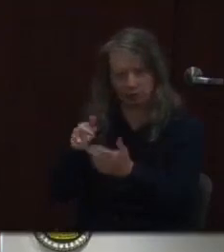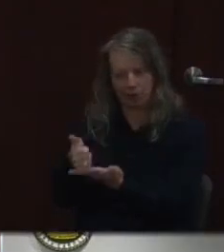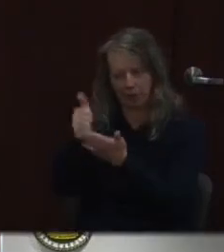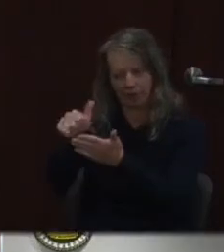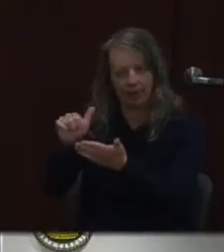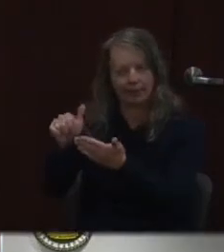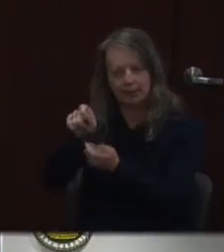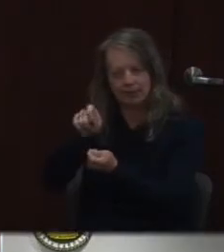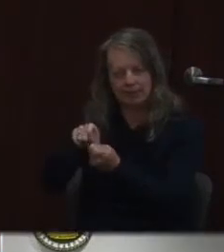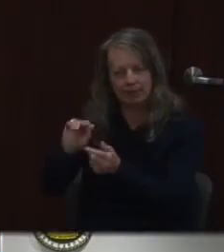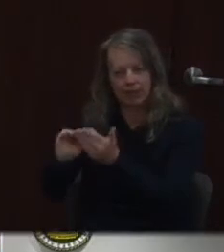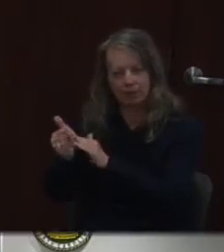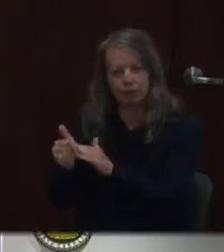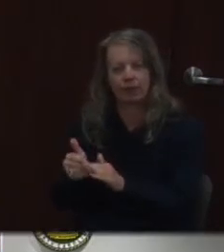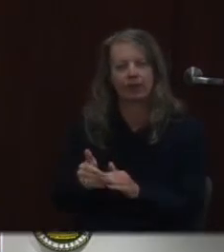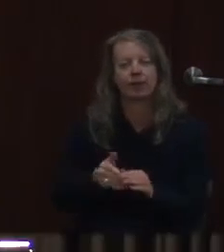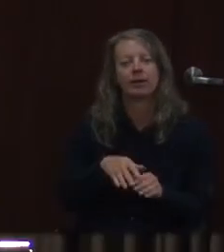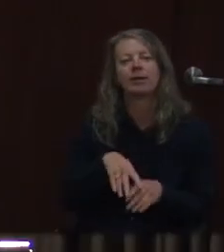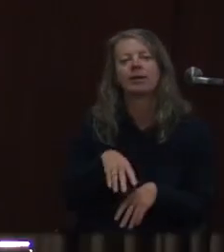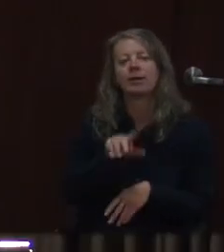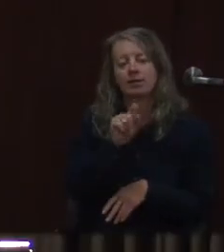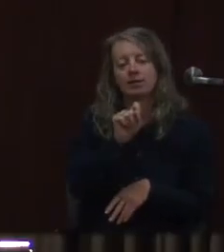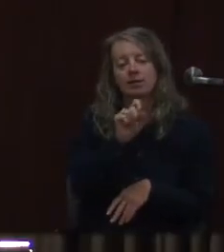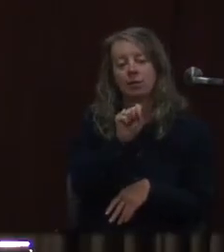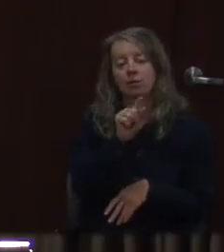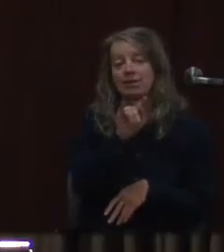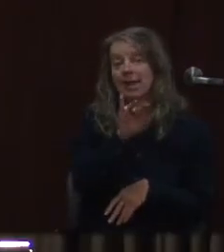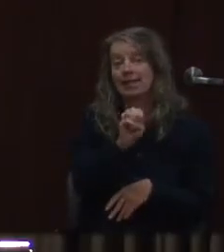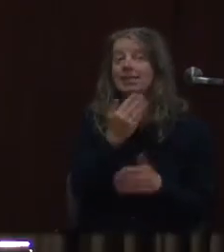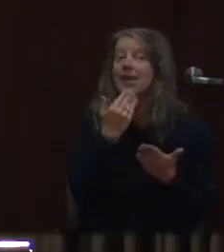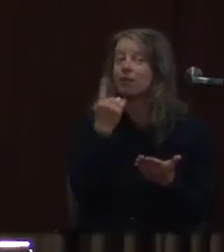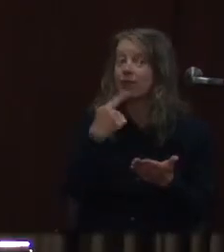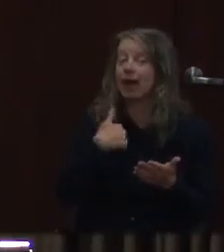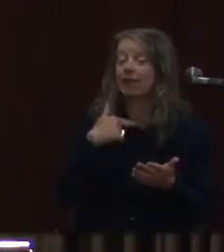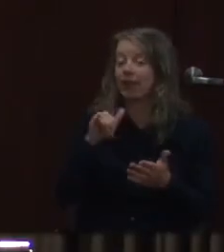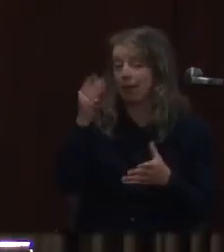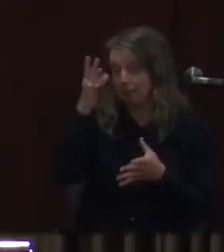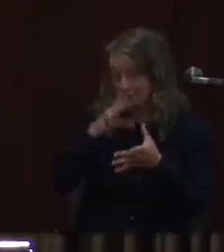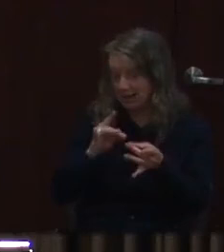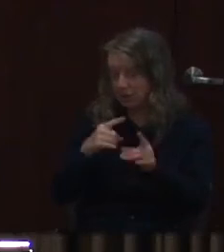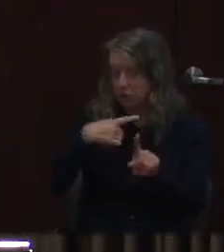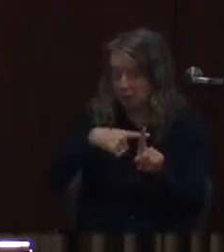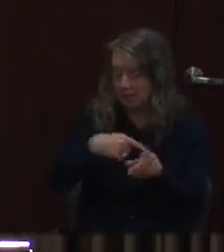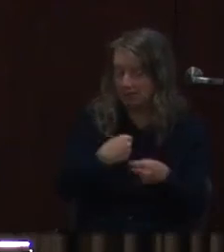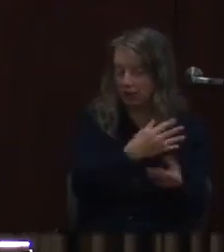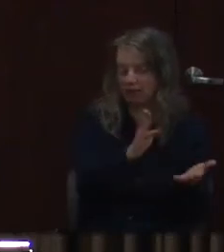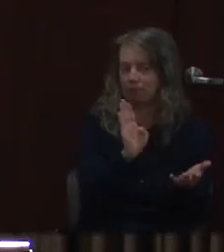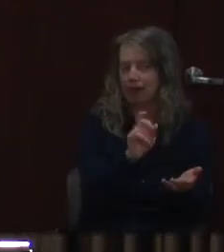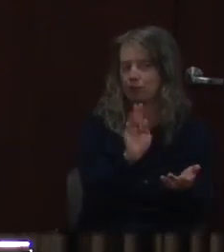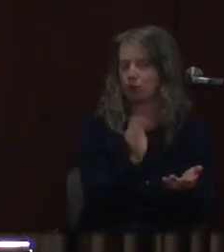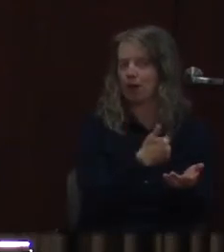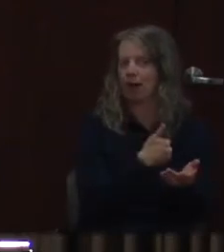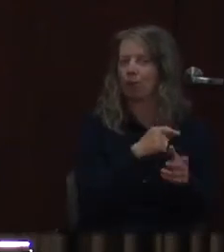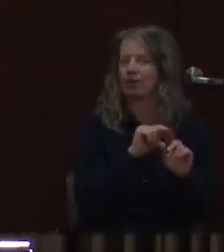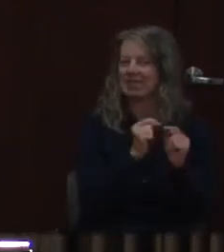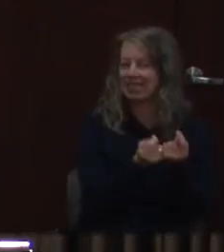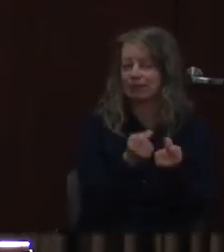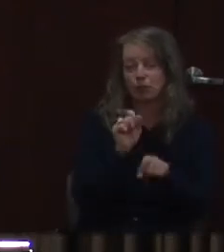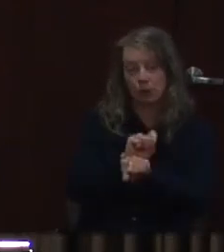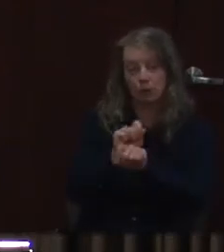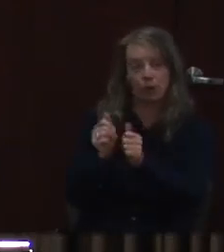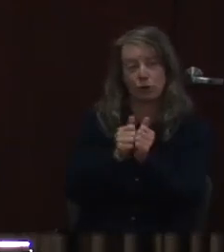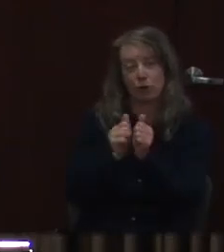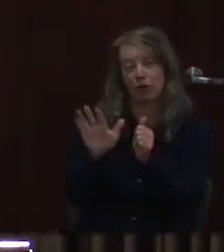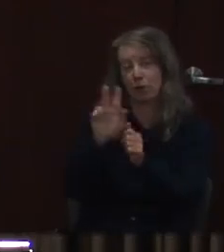Well, thank you for that, and I'll take that back to our team. It was very successful, and we're able to partner with them for about 2 weeks. So thank you for